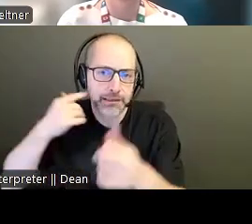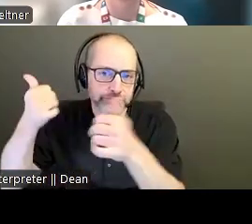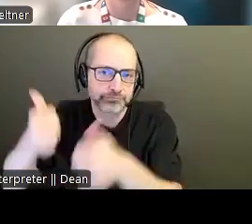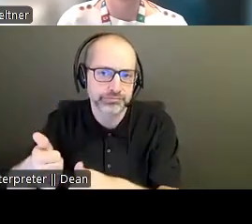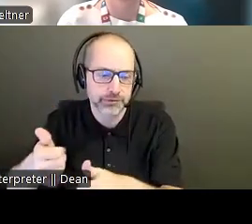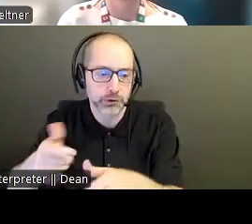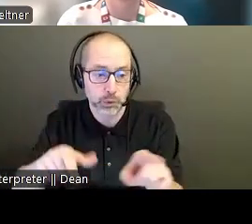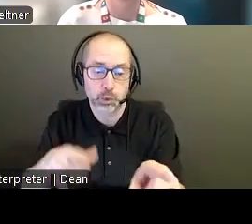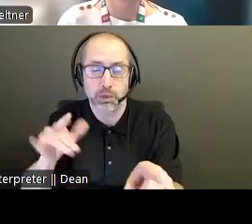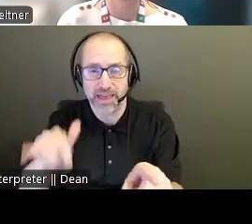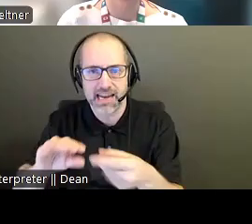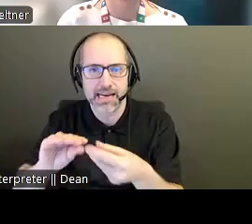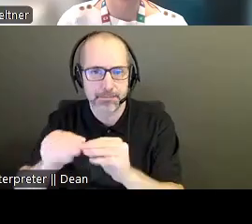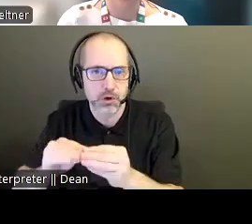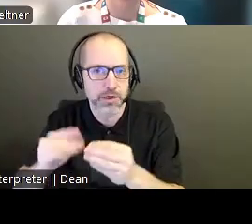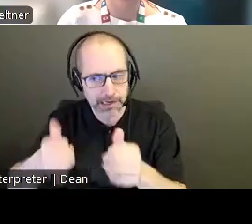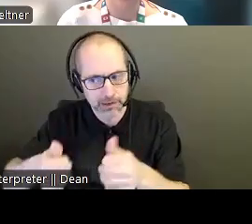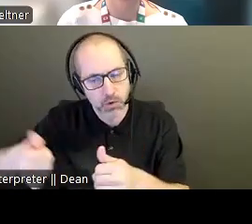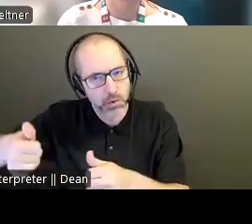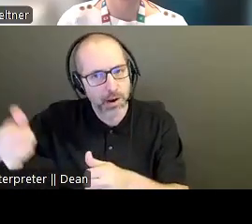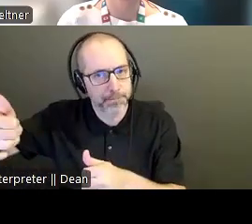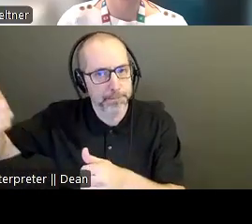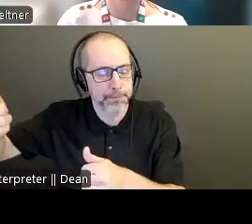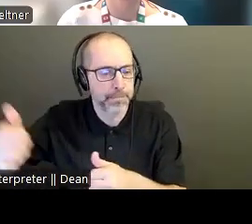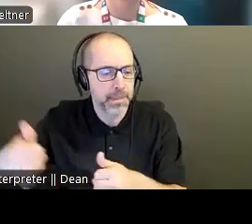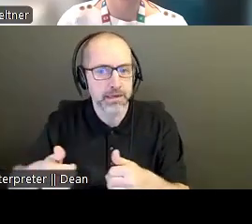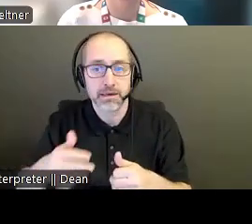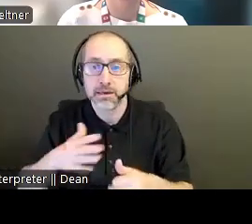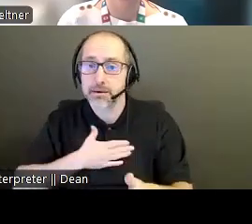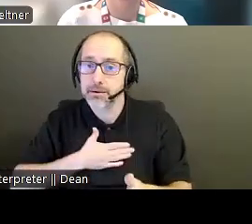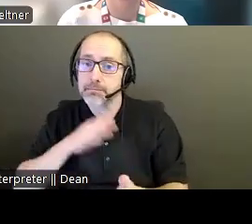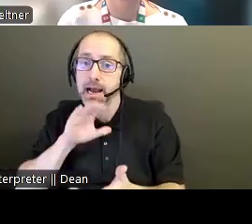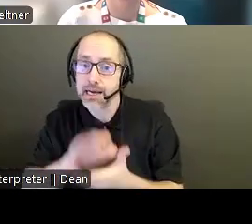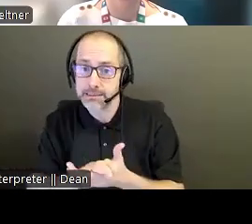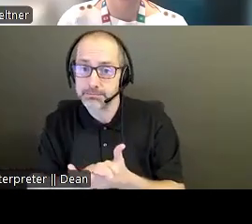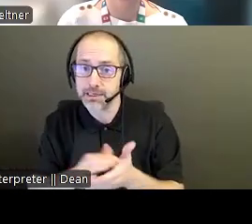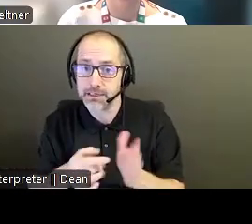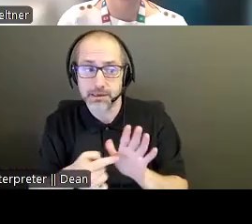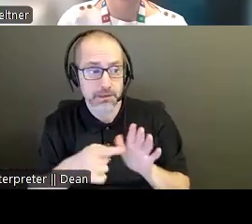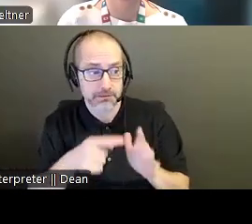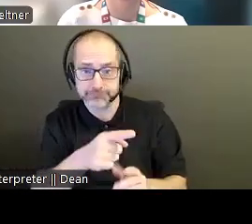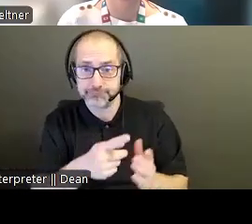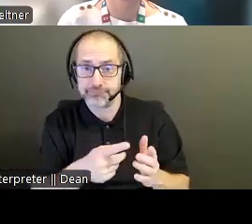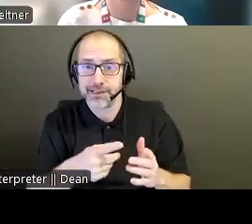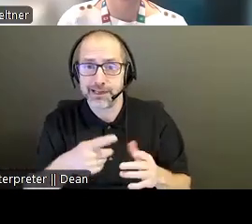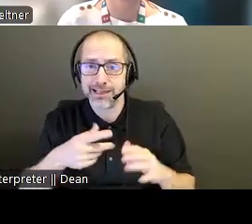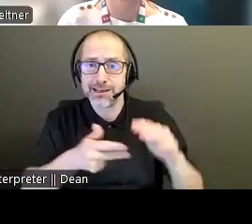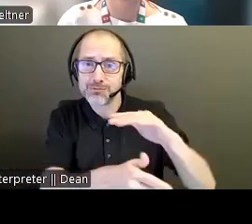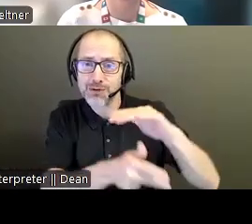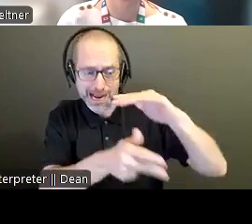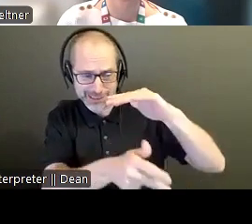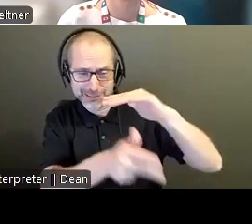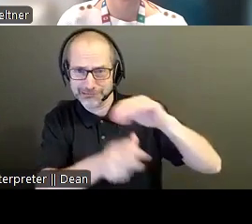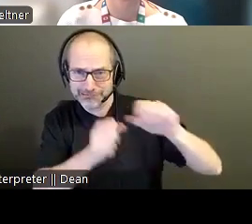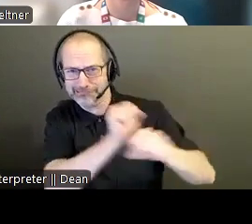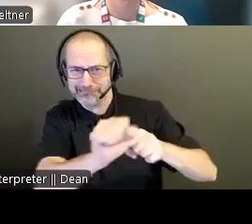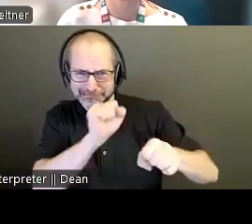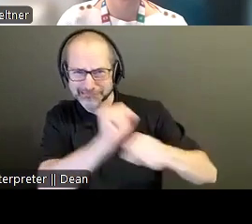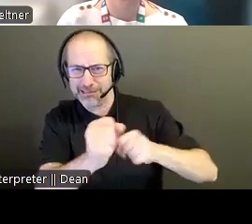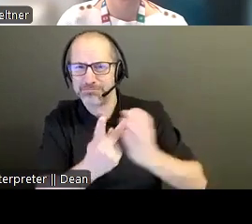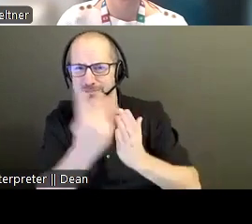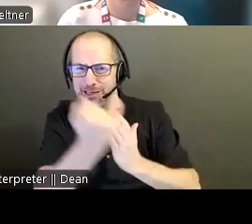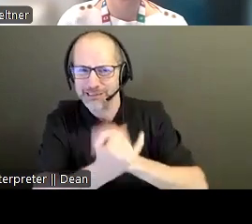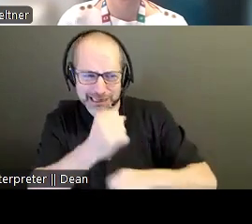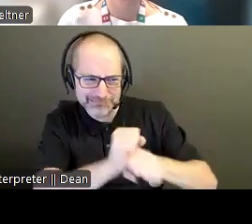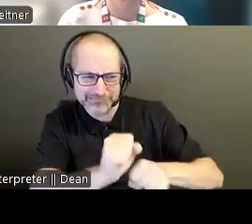stats. Um, my husband does projects in the garage and doesn't always have his hearing